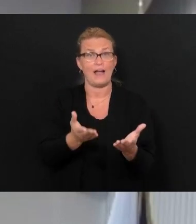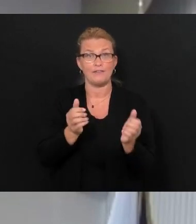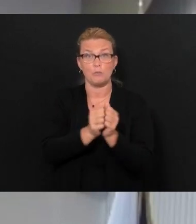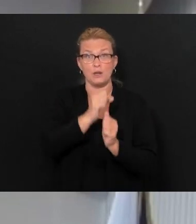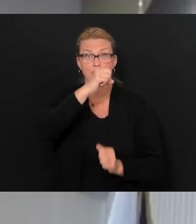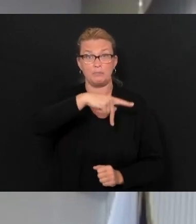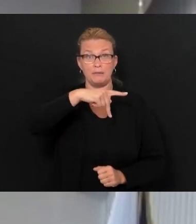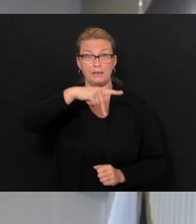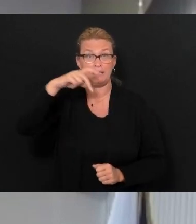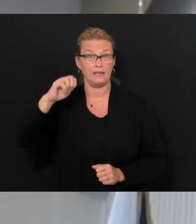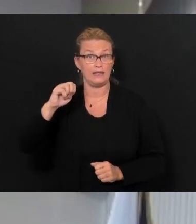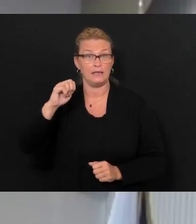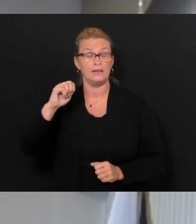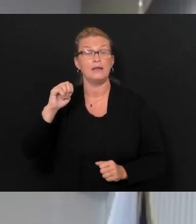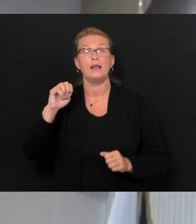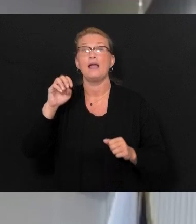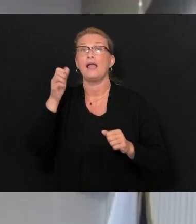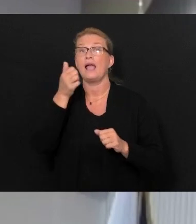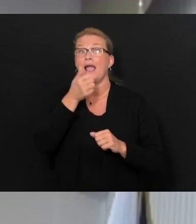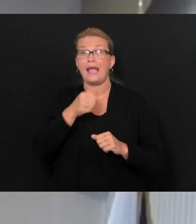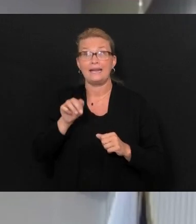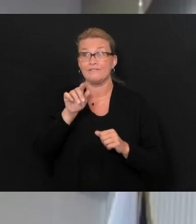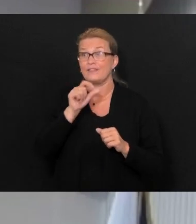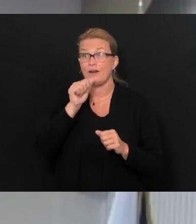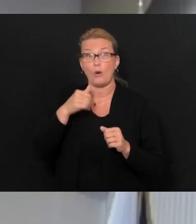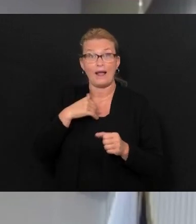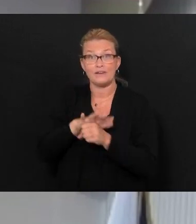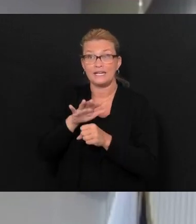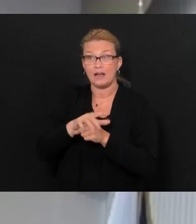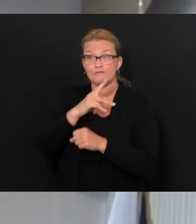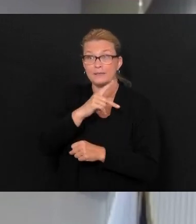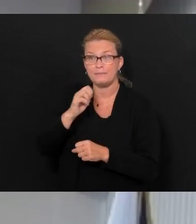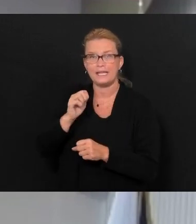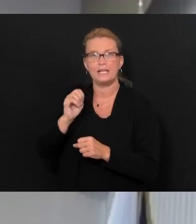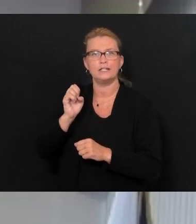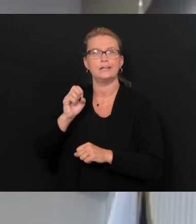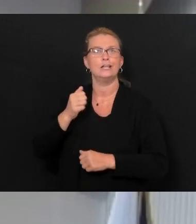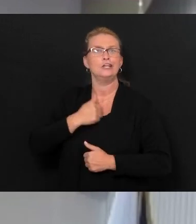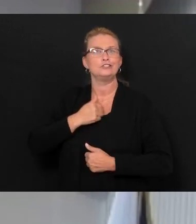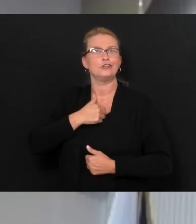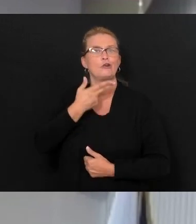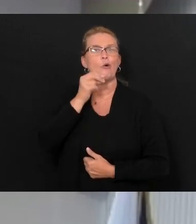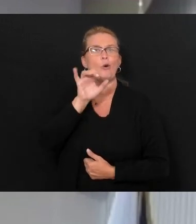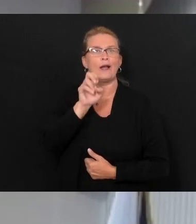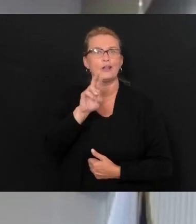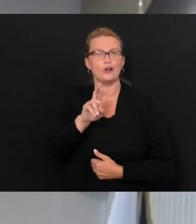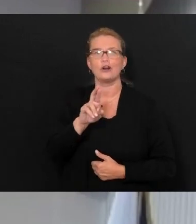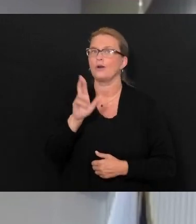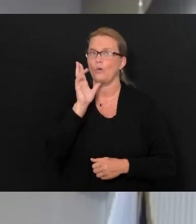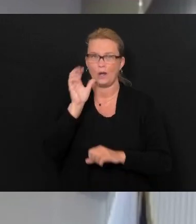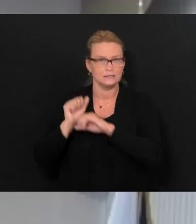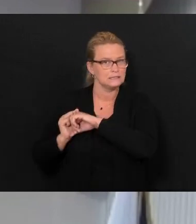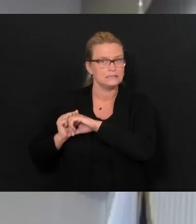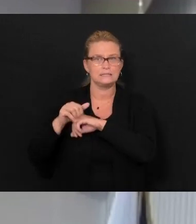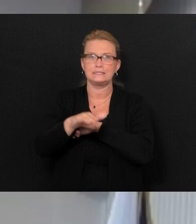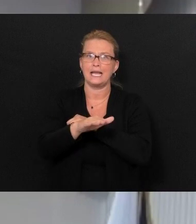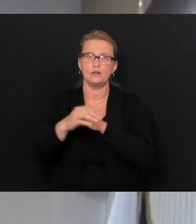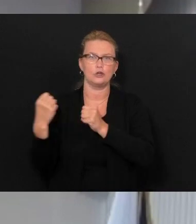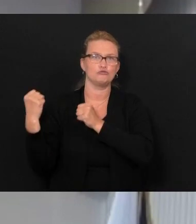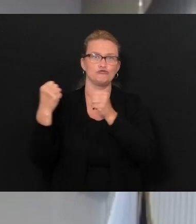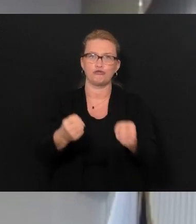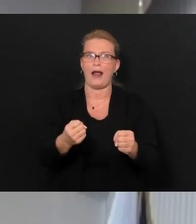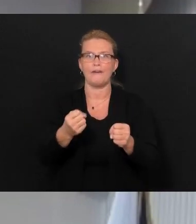the state. And if anyone is short of PPE, let us know. General Hoyer is the first one to say he'll drive it to those